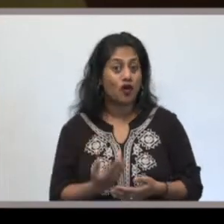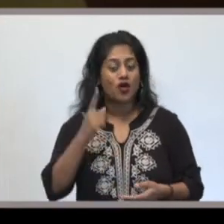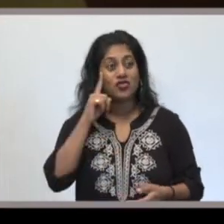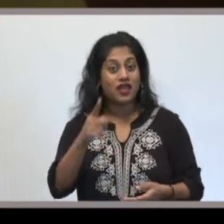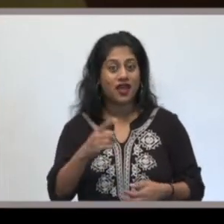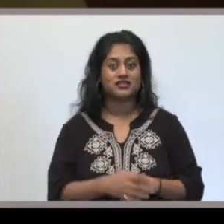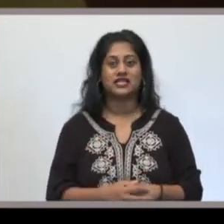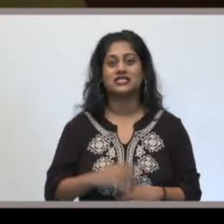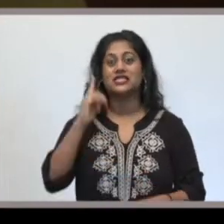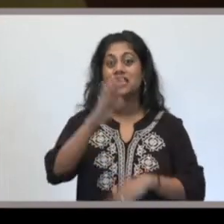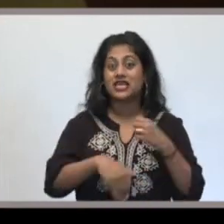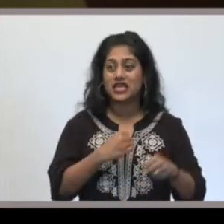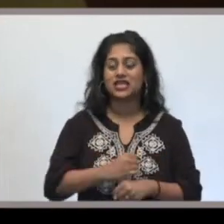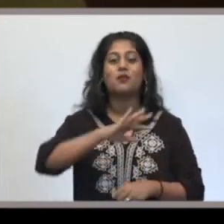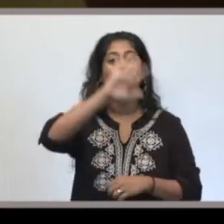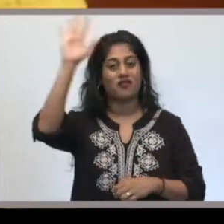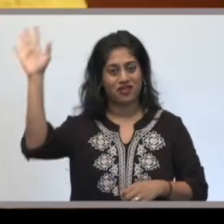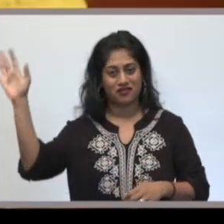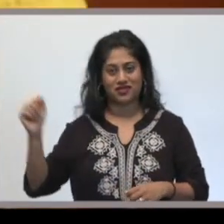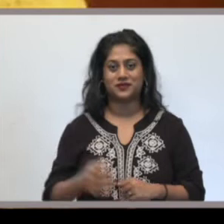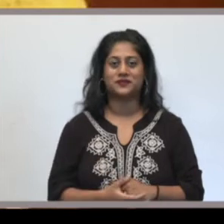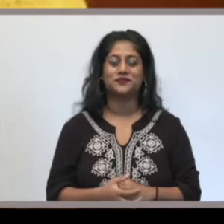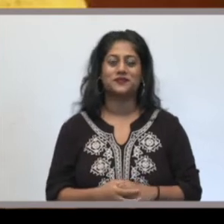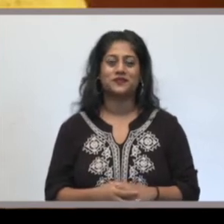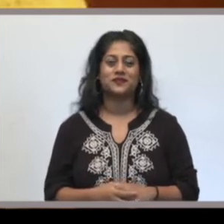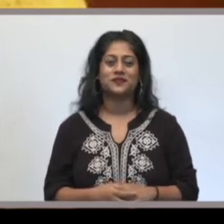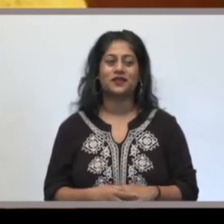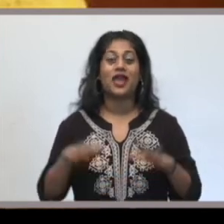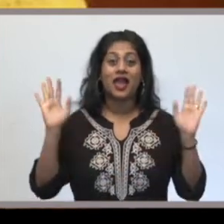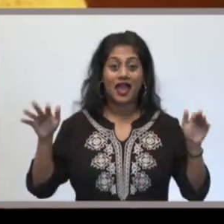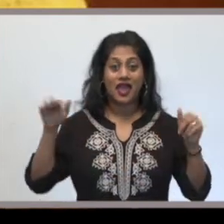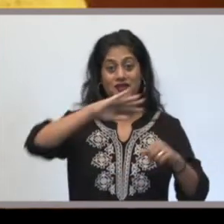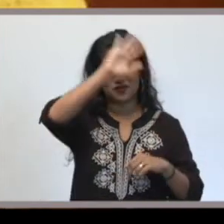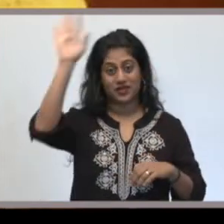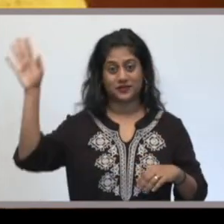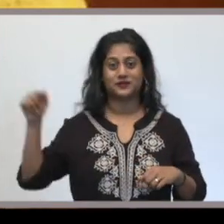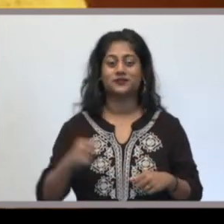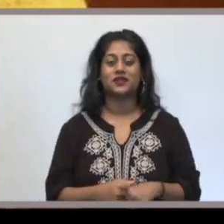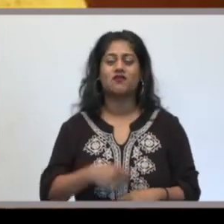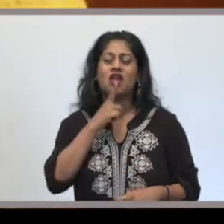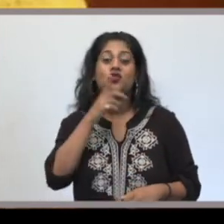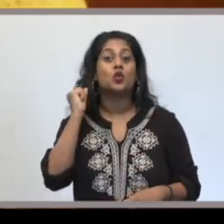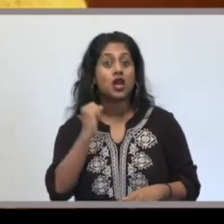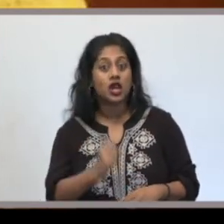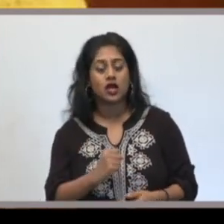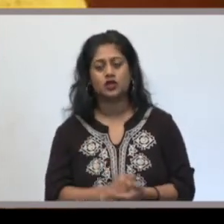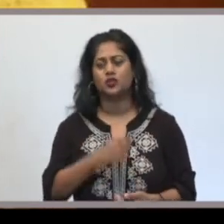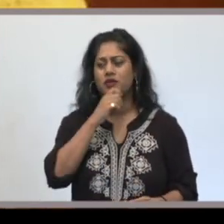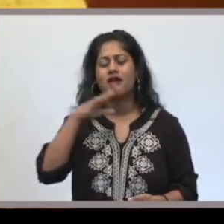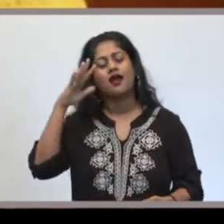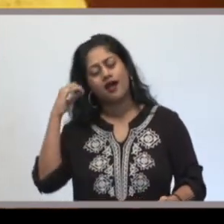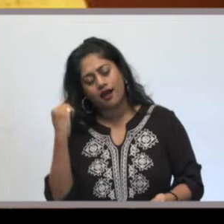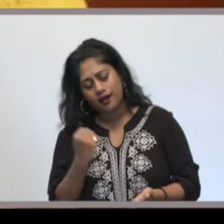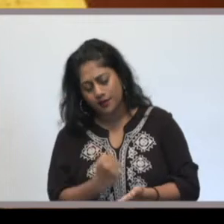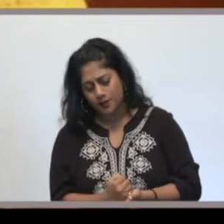theirs is the kingdom of heaven." You see, your first step to happiness is learn to be humble. Learn to be